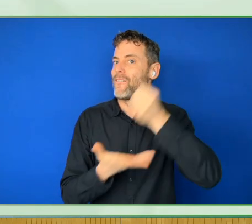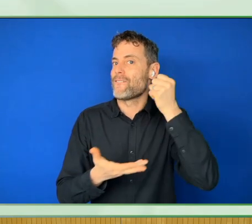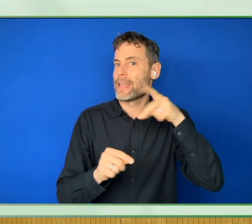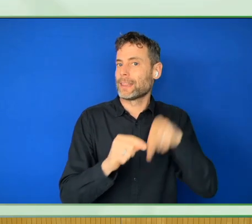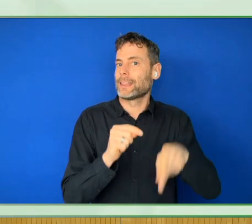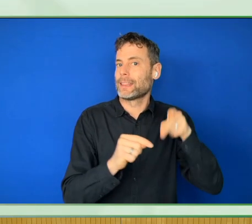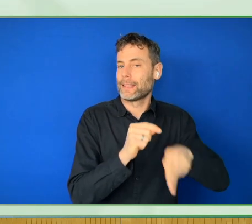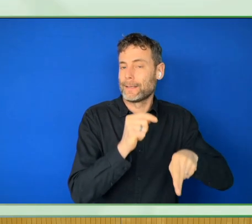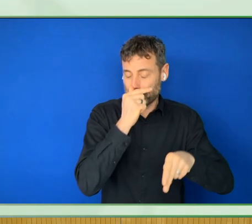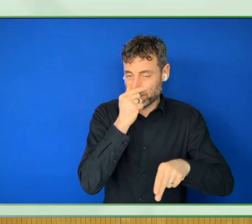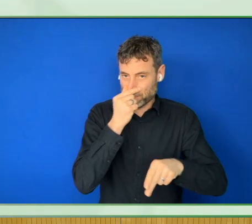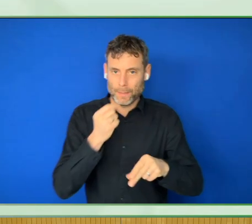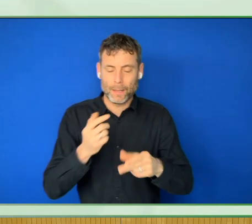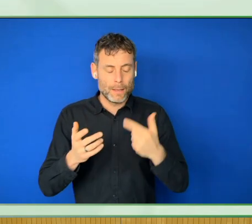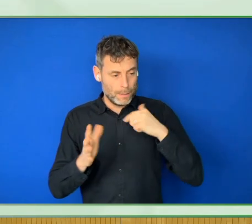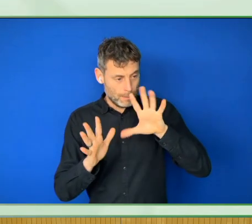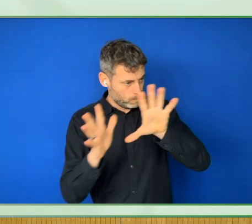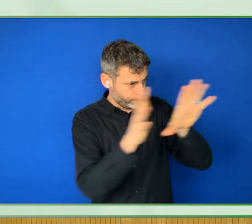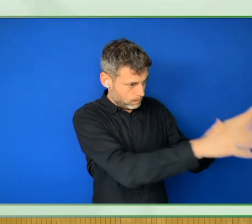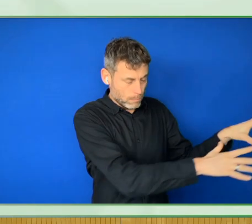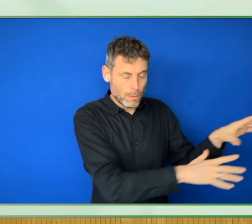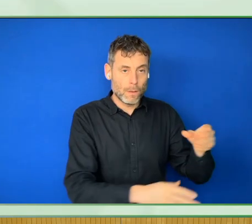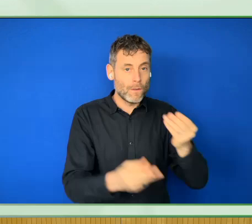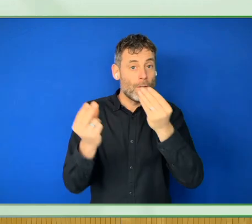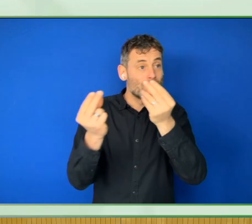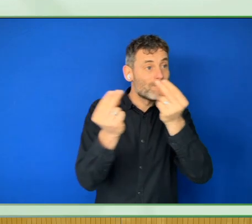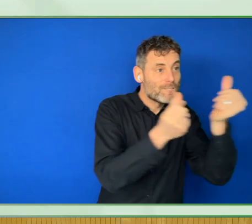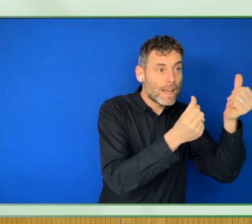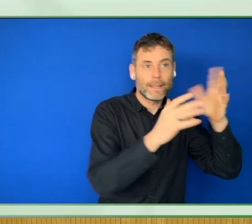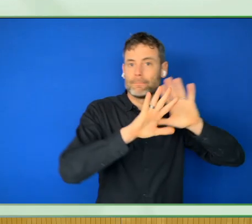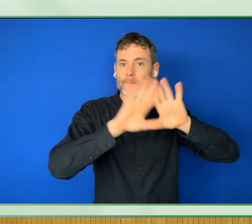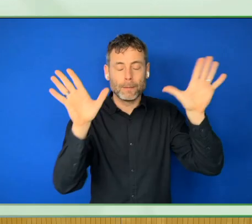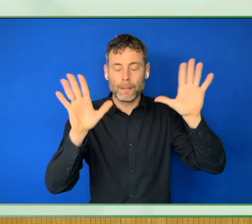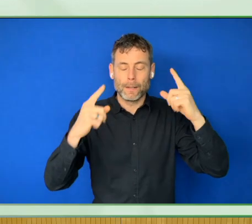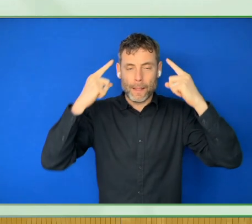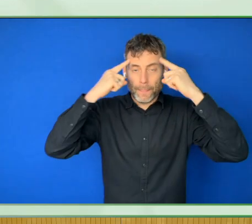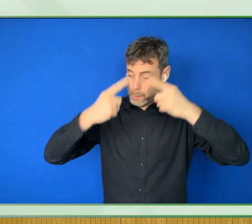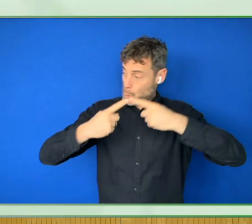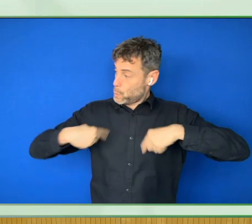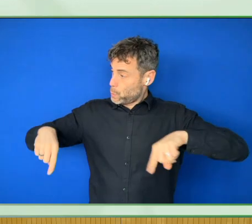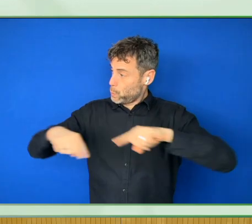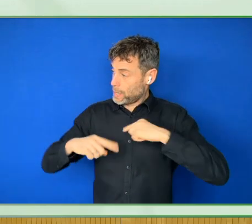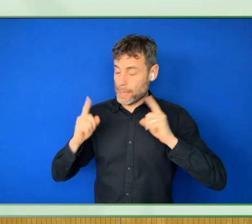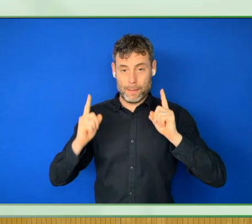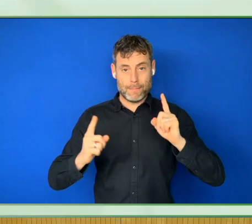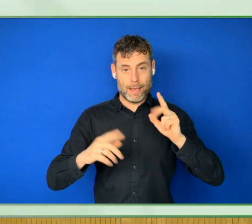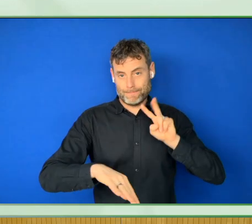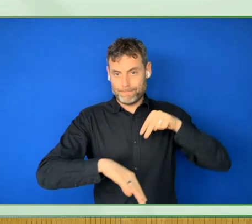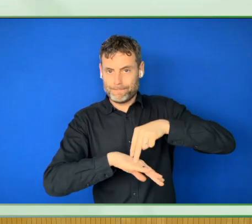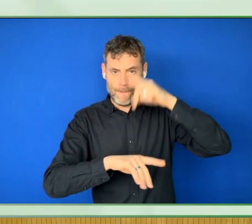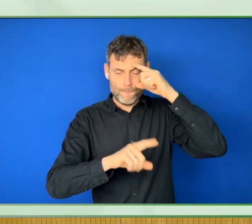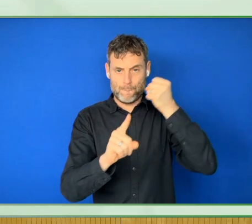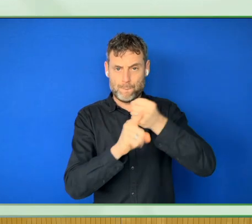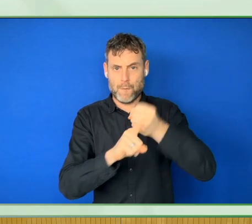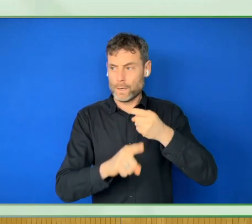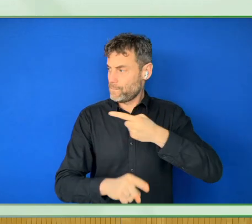afraid, we need to step up for ourselves. And I think what happens is if we leave to